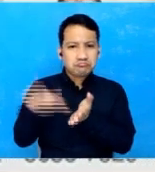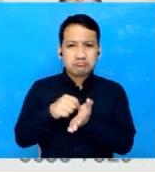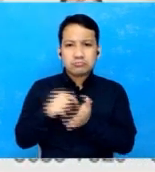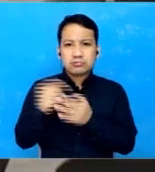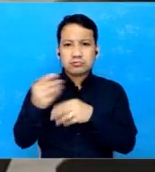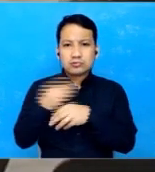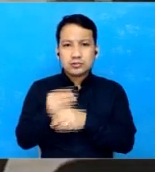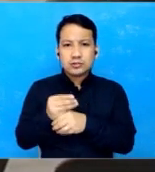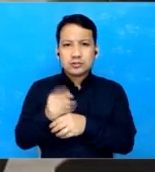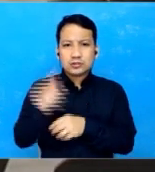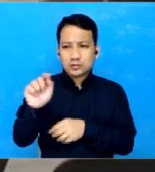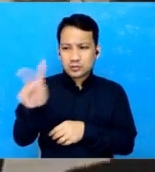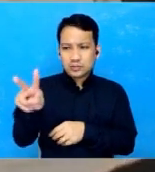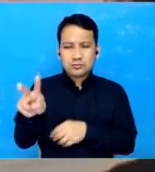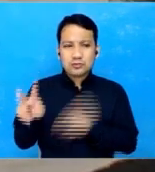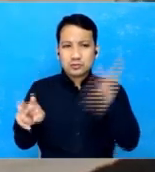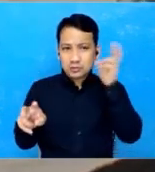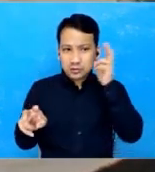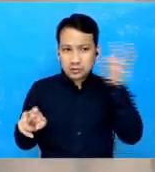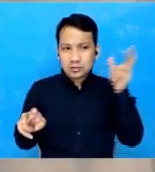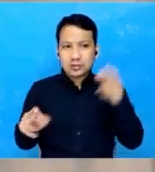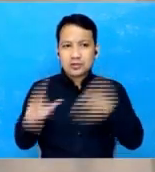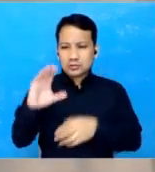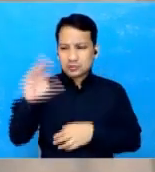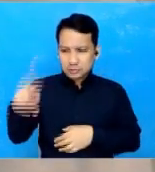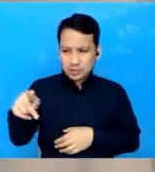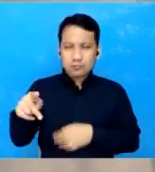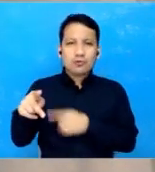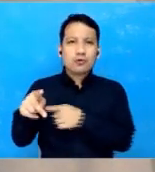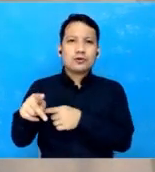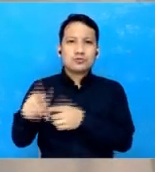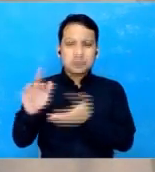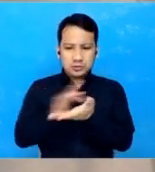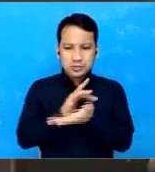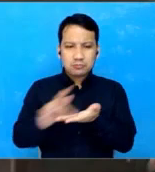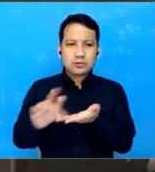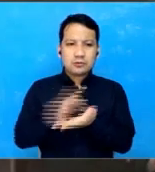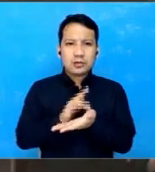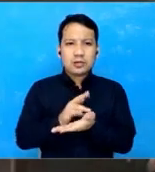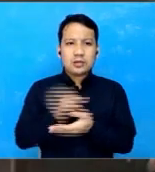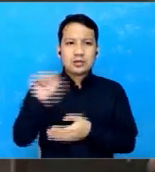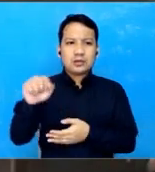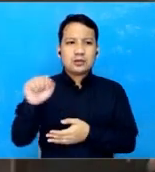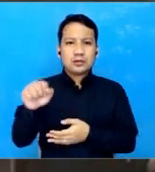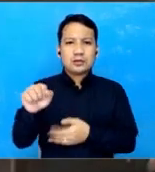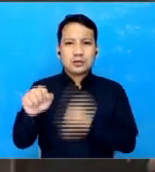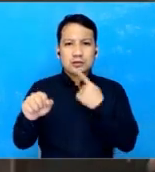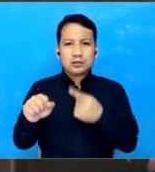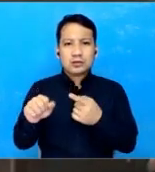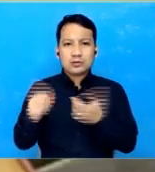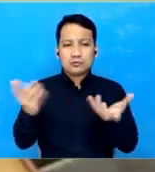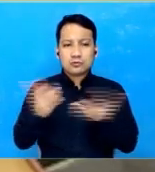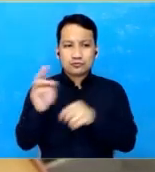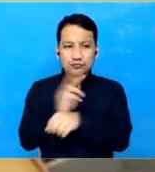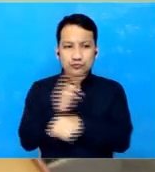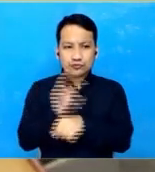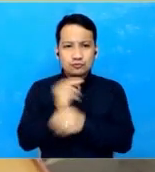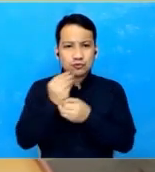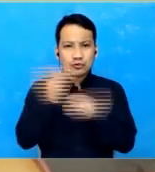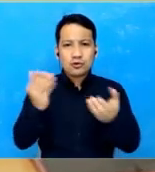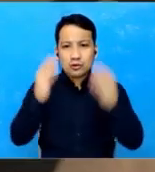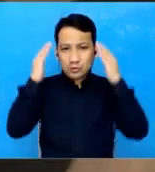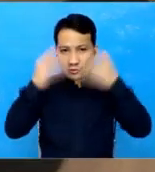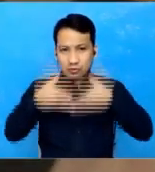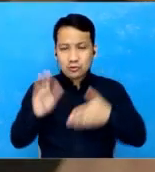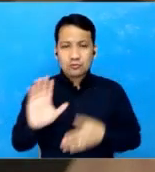TV, radio, cell phone, tablets, and yes, we even utilized walkie-talkies for